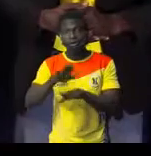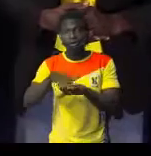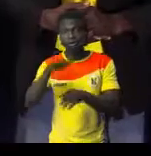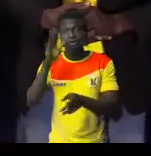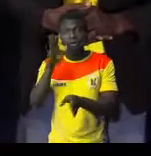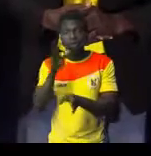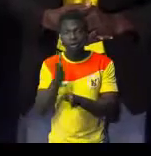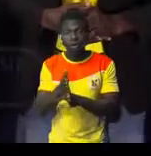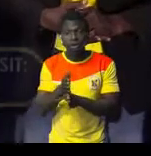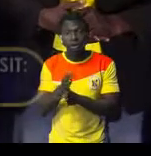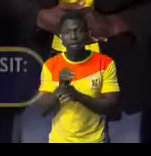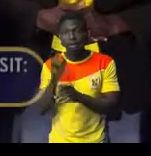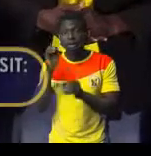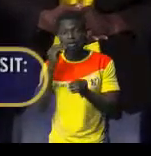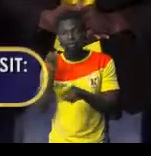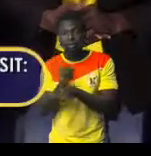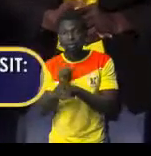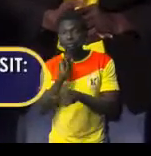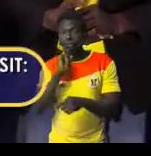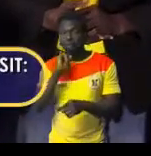online assessment is